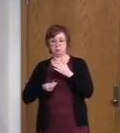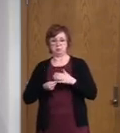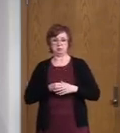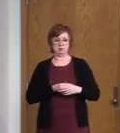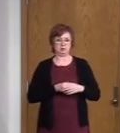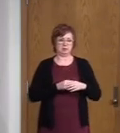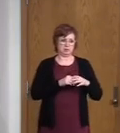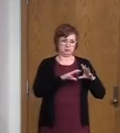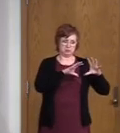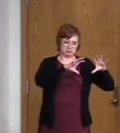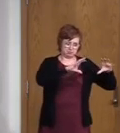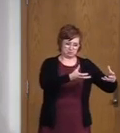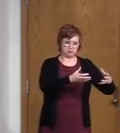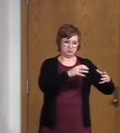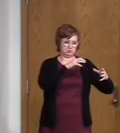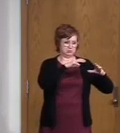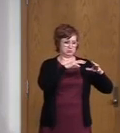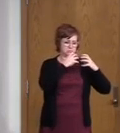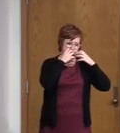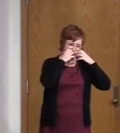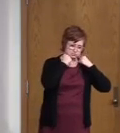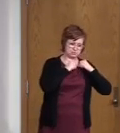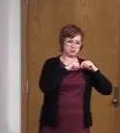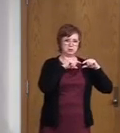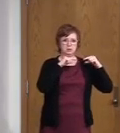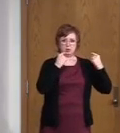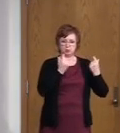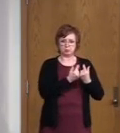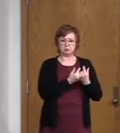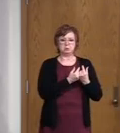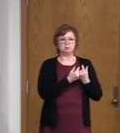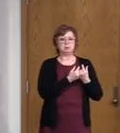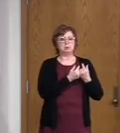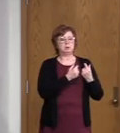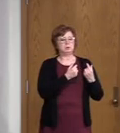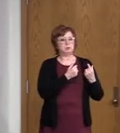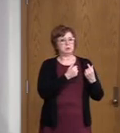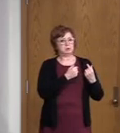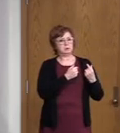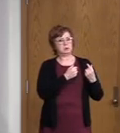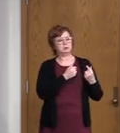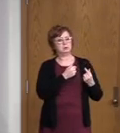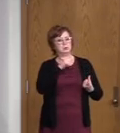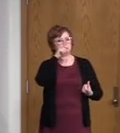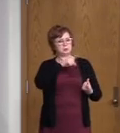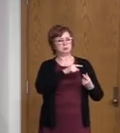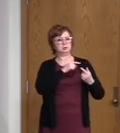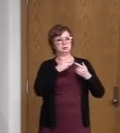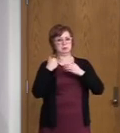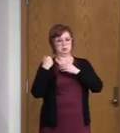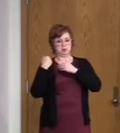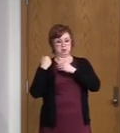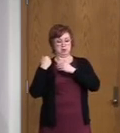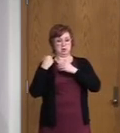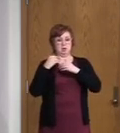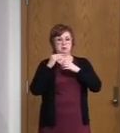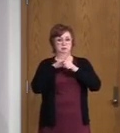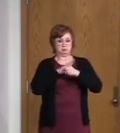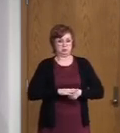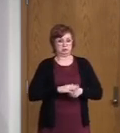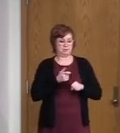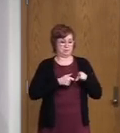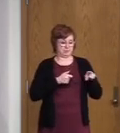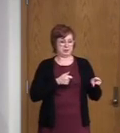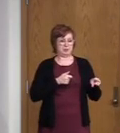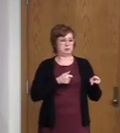immunized. That will take pressure off our healthcare system, and hopefully at some point we can start looking at what are the restrictions that we can do once that group is protected.